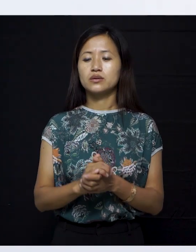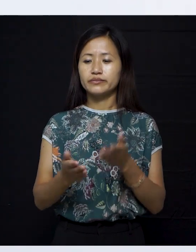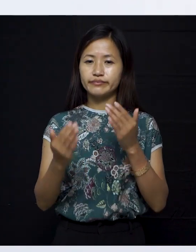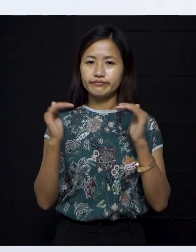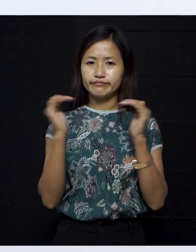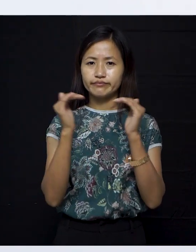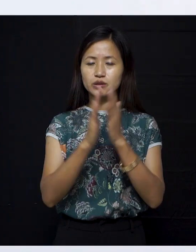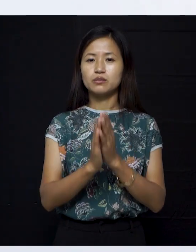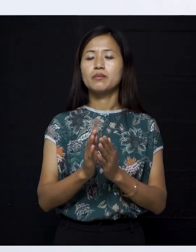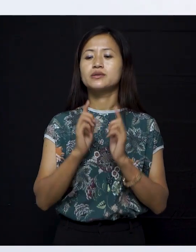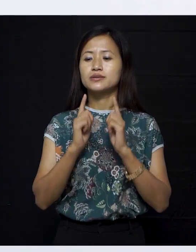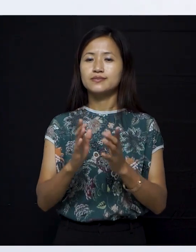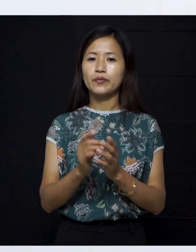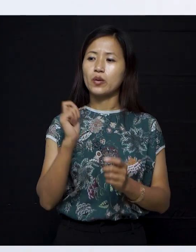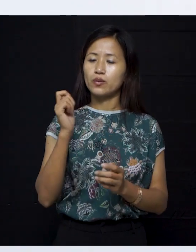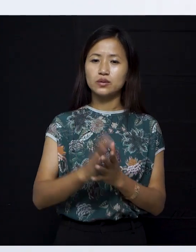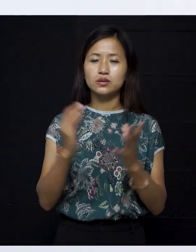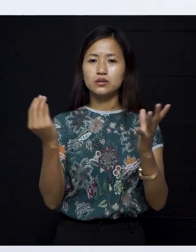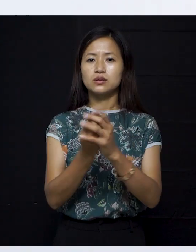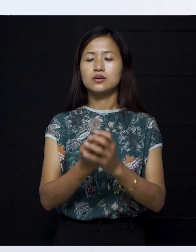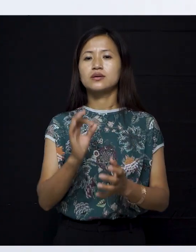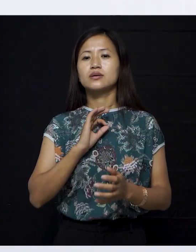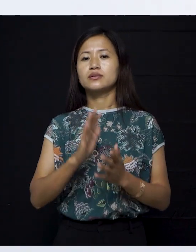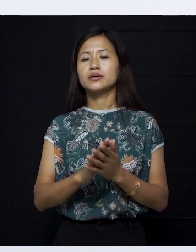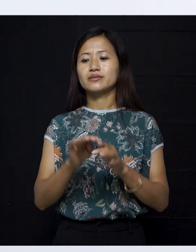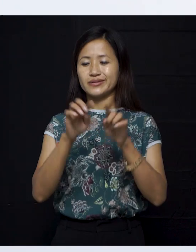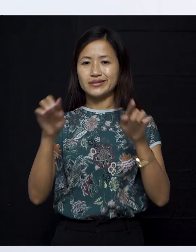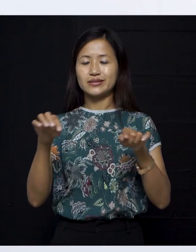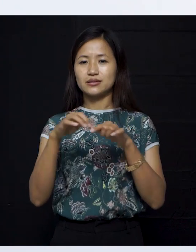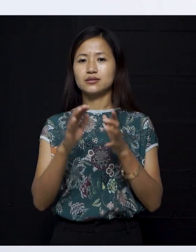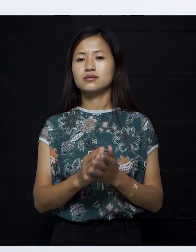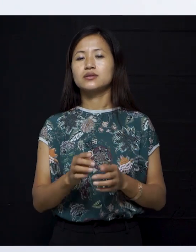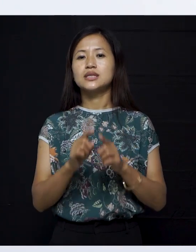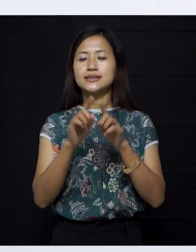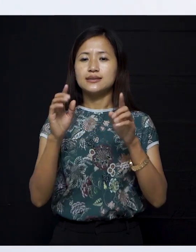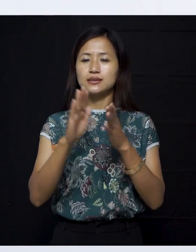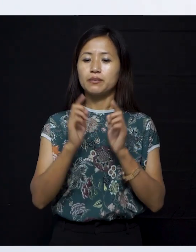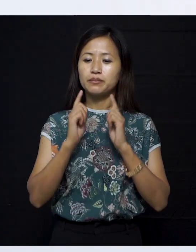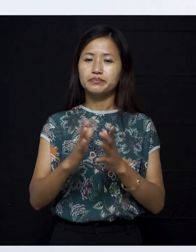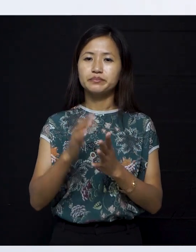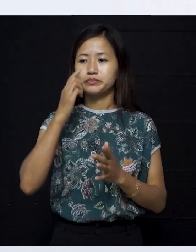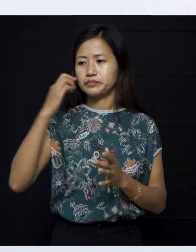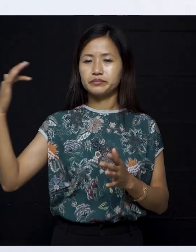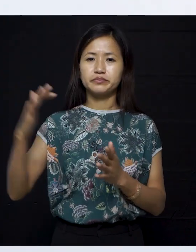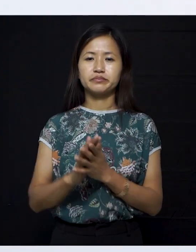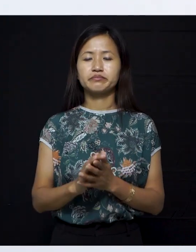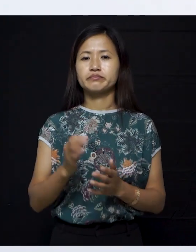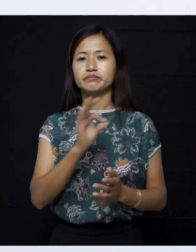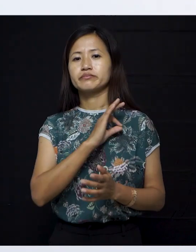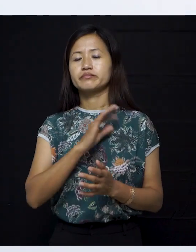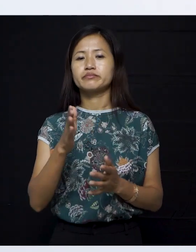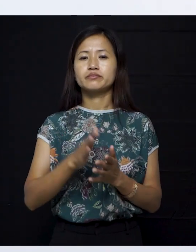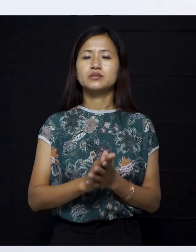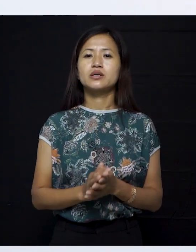still working together, okay? I like cheese, but my sister doesn't like. Or I like cheese, but my sister